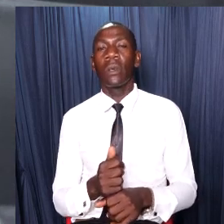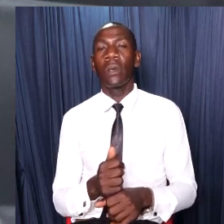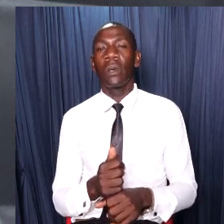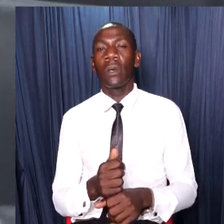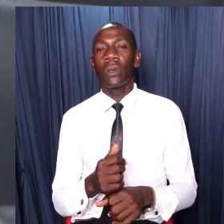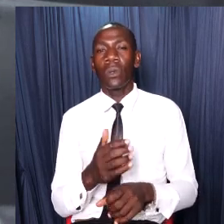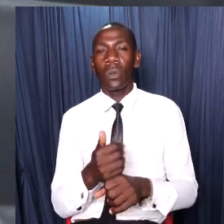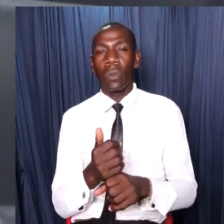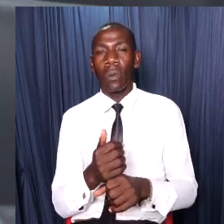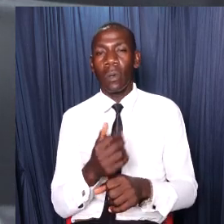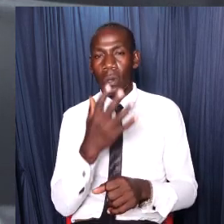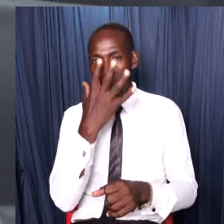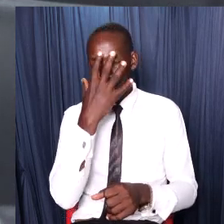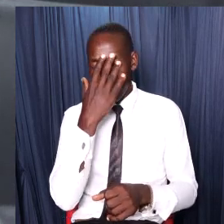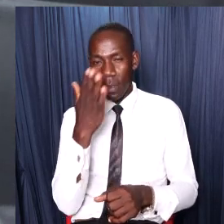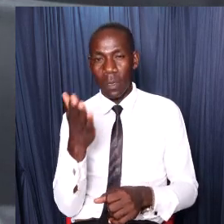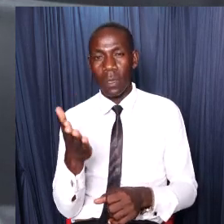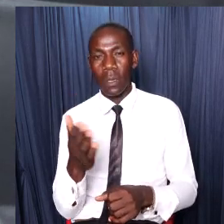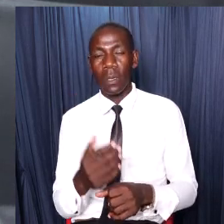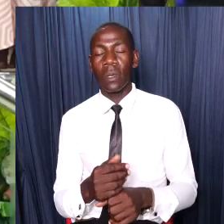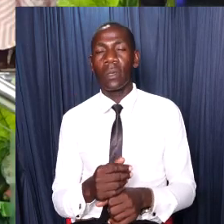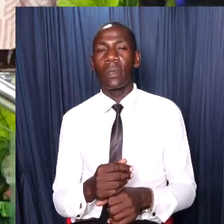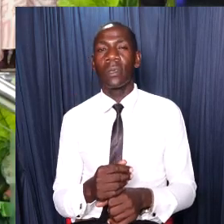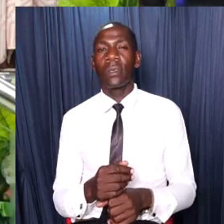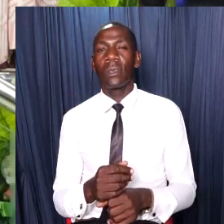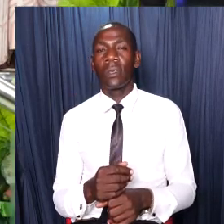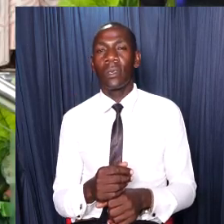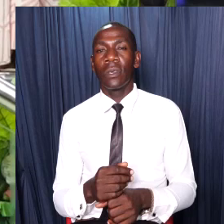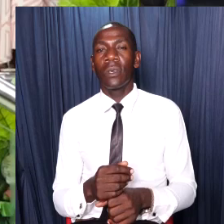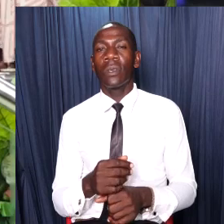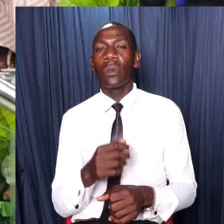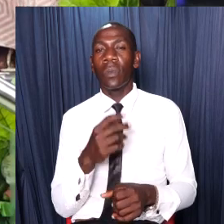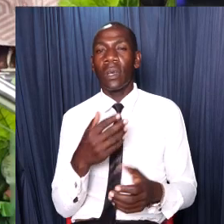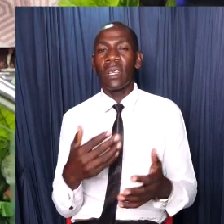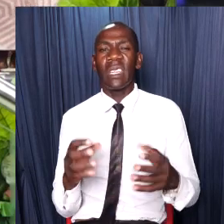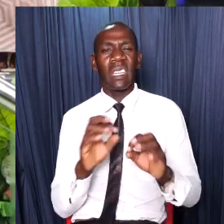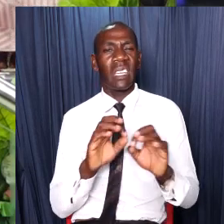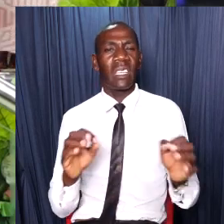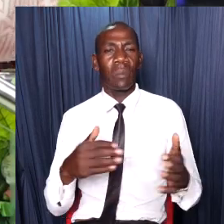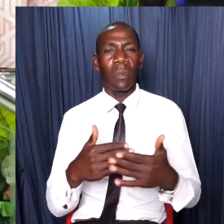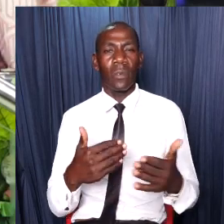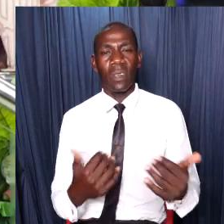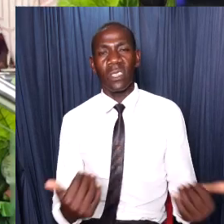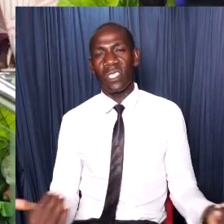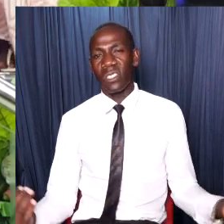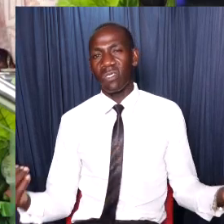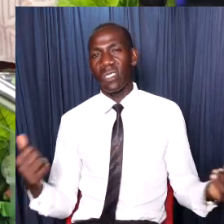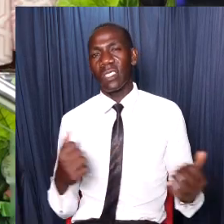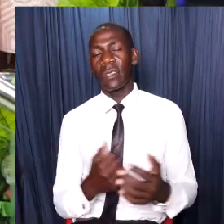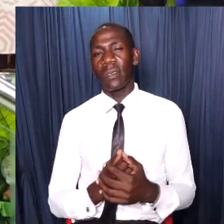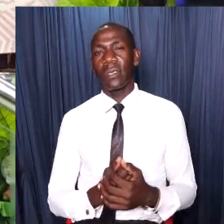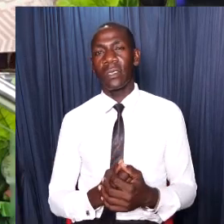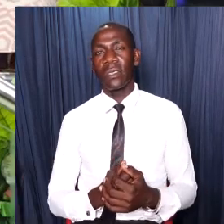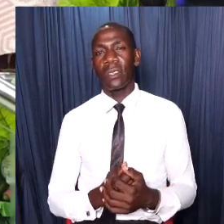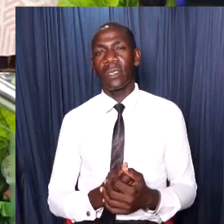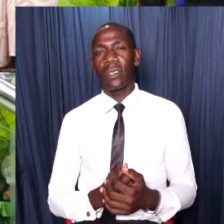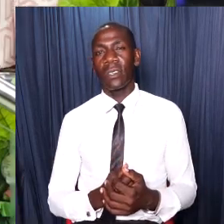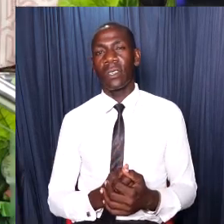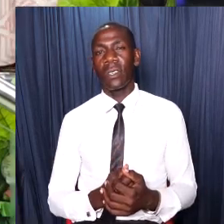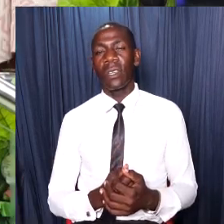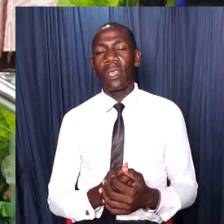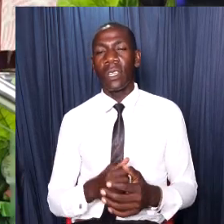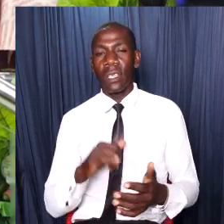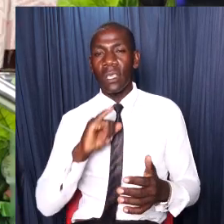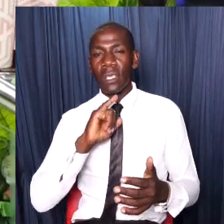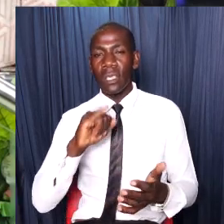kule kumfedhesha na kumfedhesha. And the way you are doing to her. Na kule unavyomfanya si kitu mbele za watoto. And the way you don't respect her before the kids. Je,